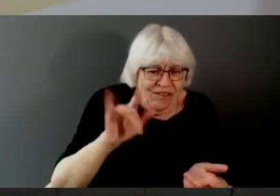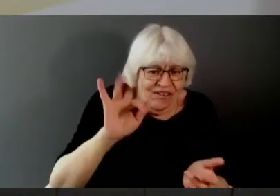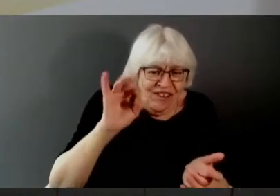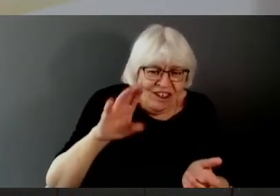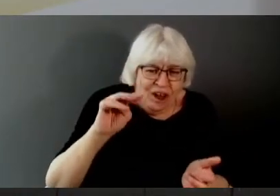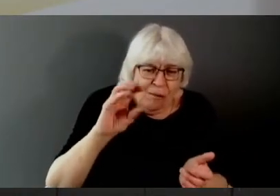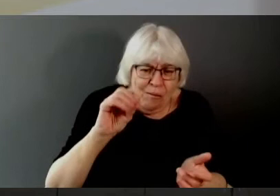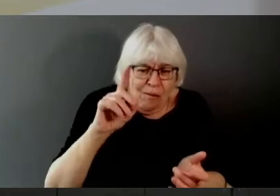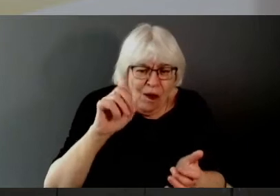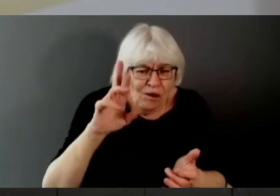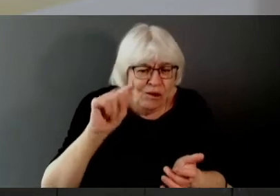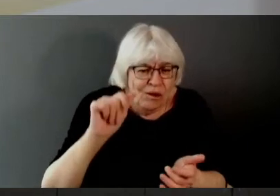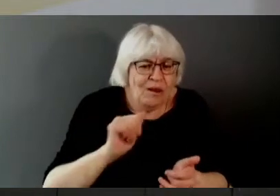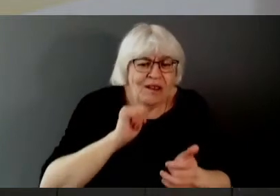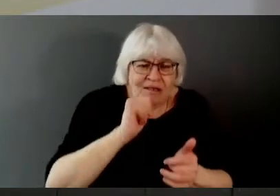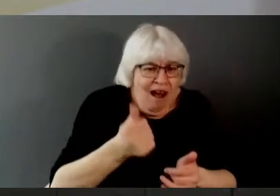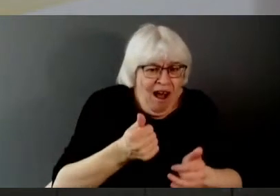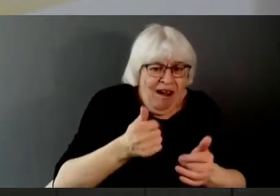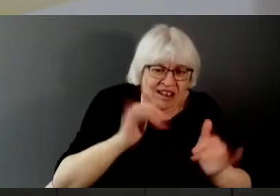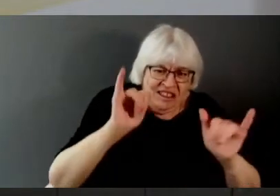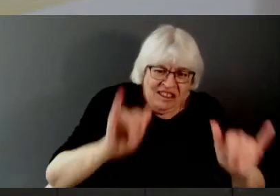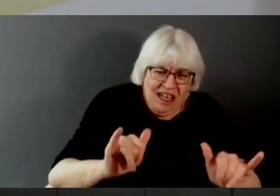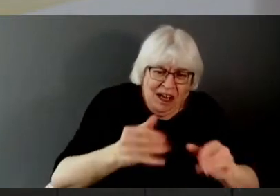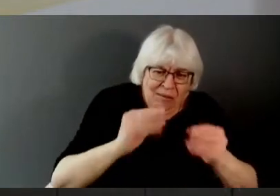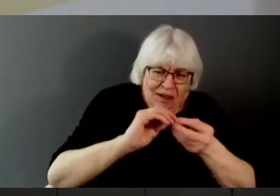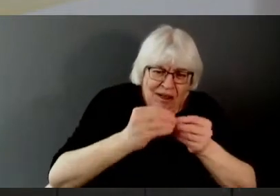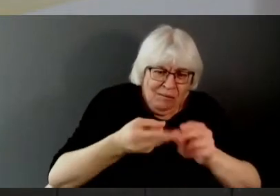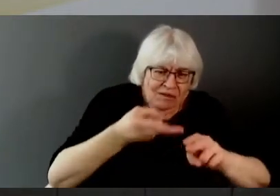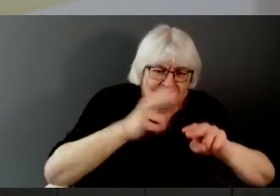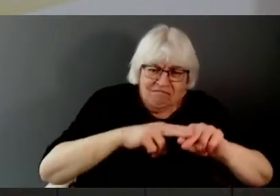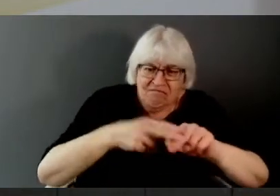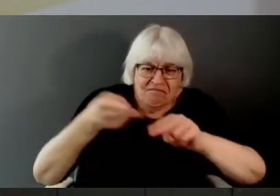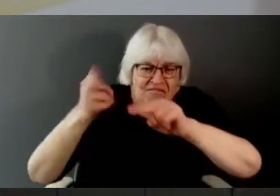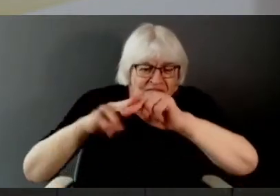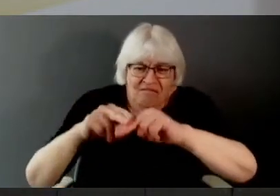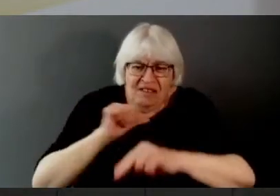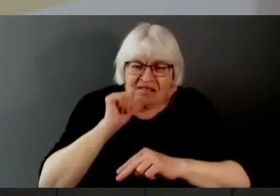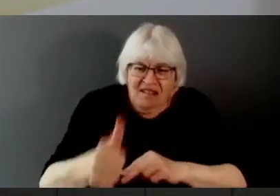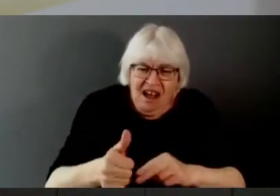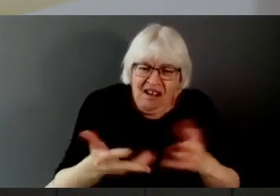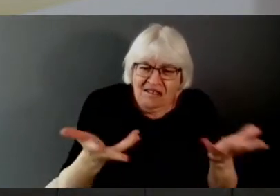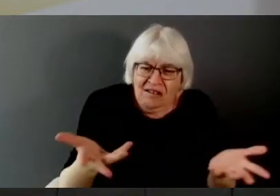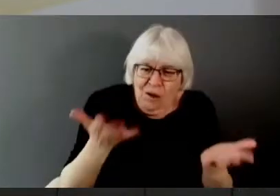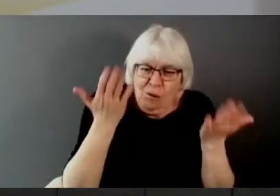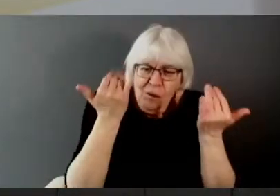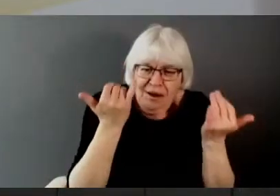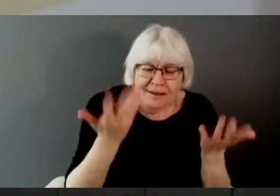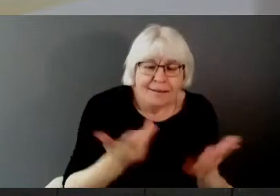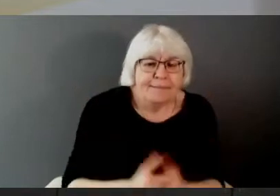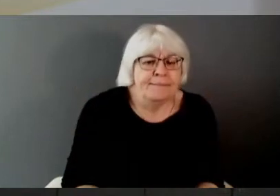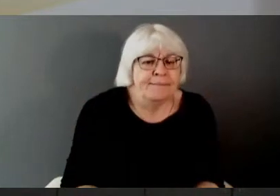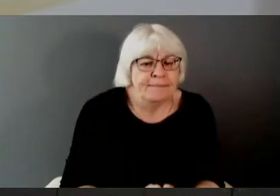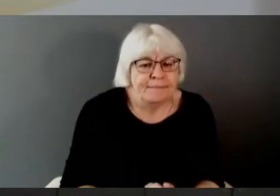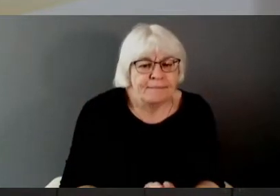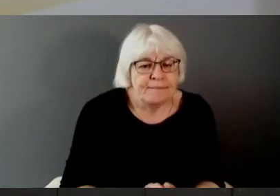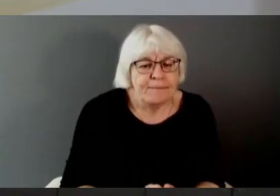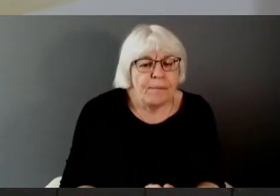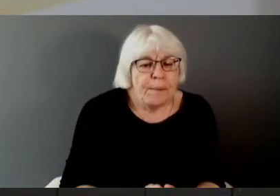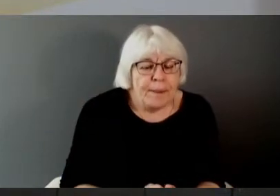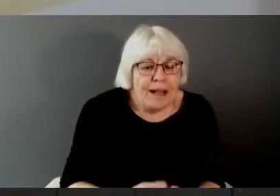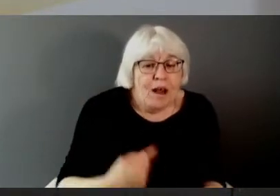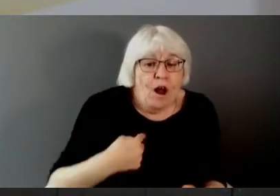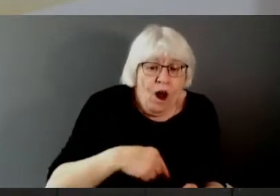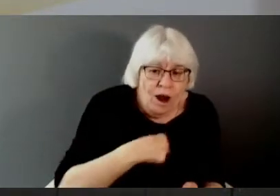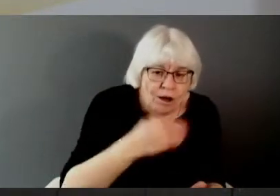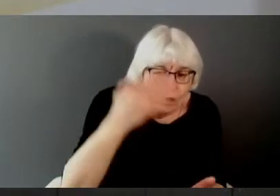think we have, we knew we were having 975 doses